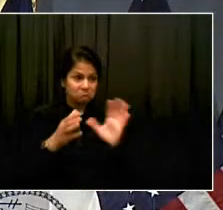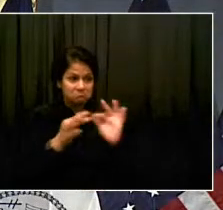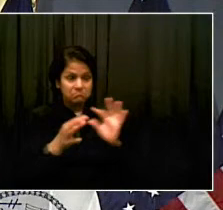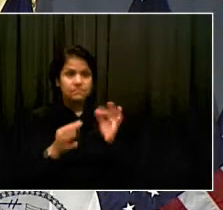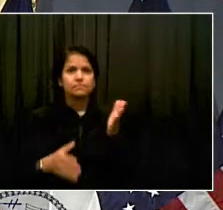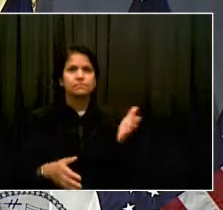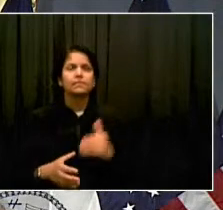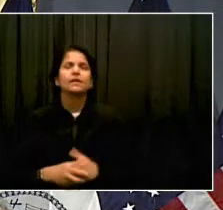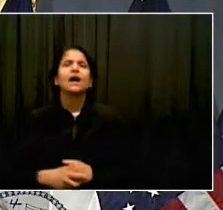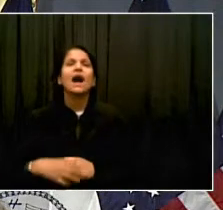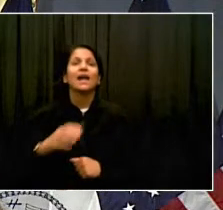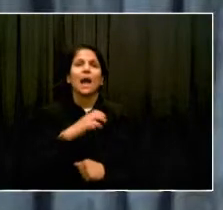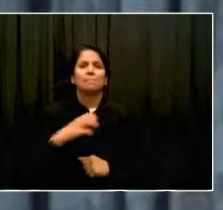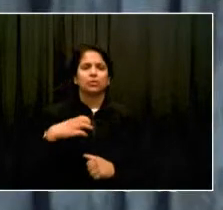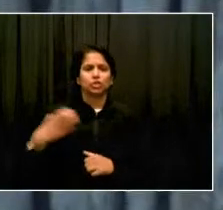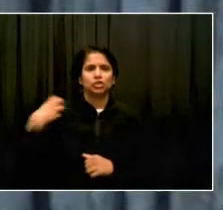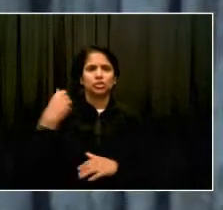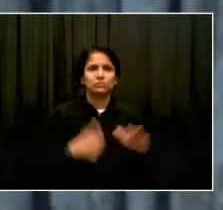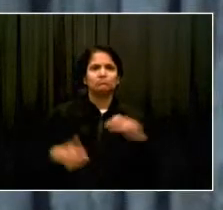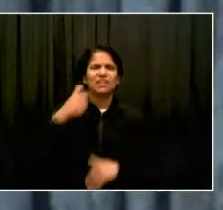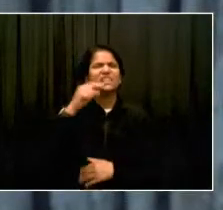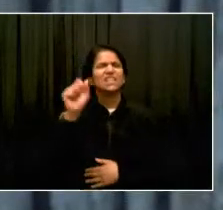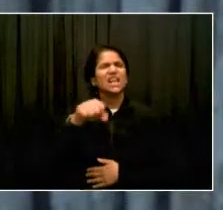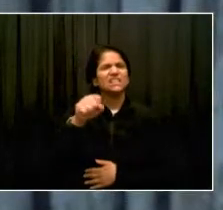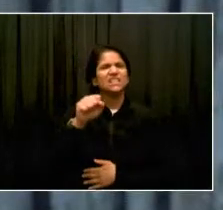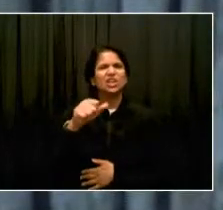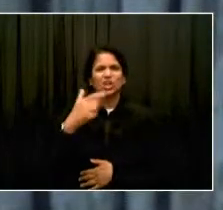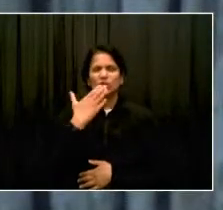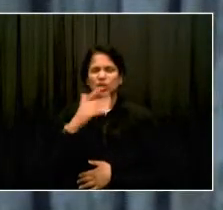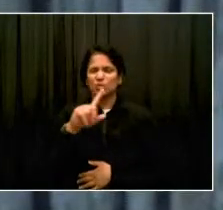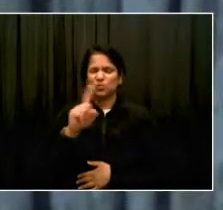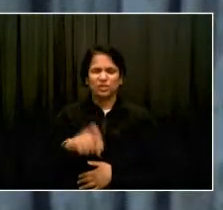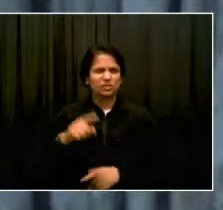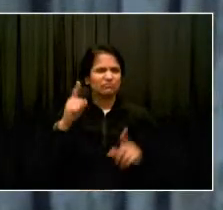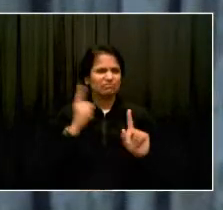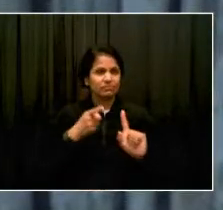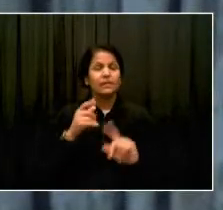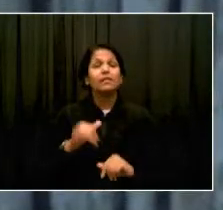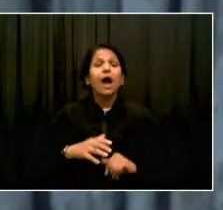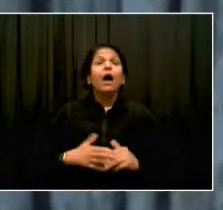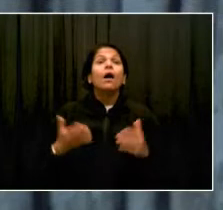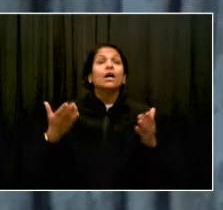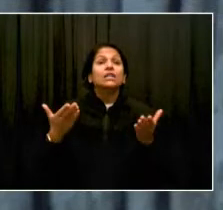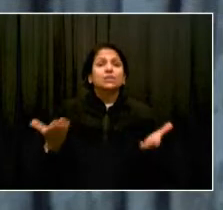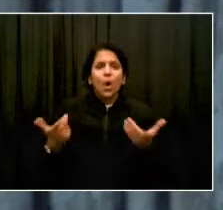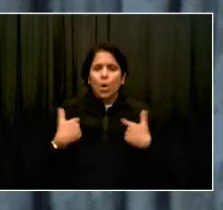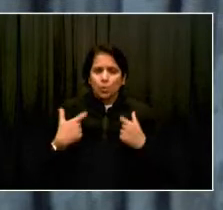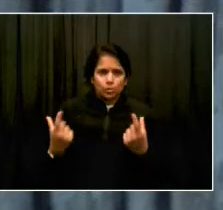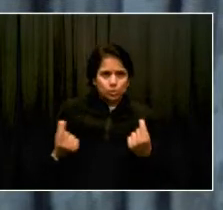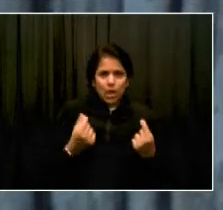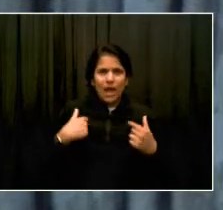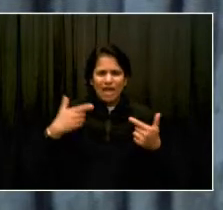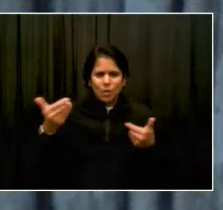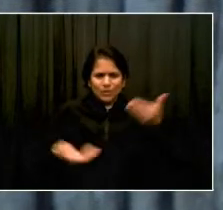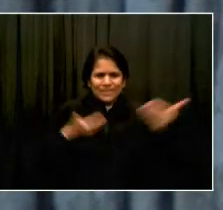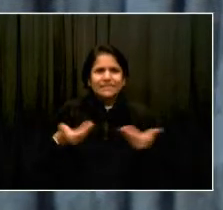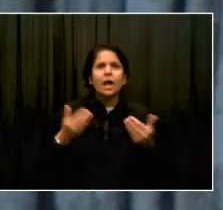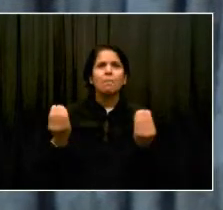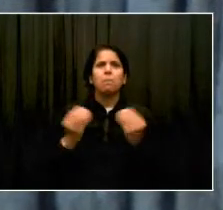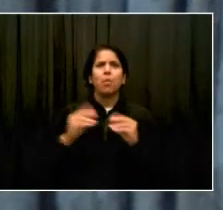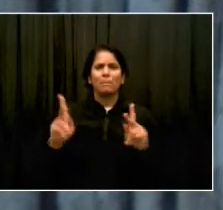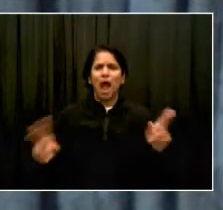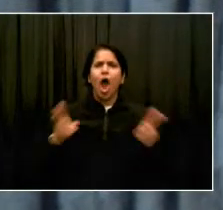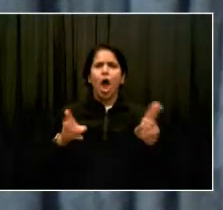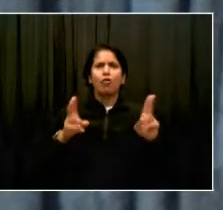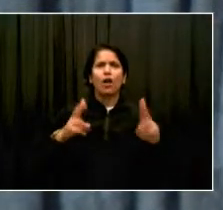question. We have been urgently trying to hire to fill the needs ever since